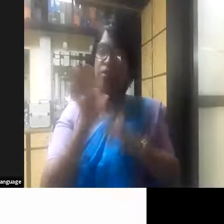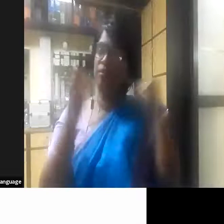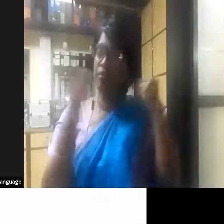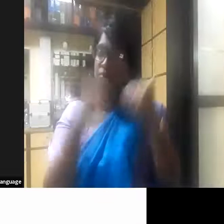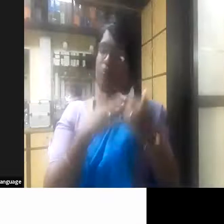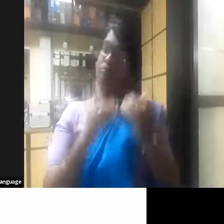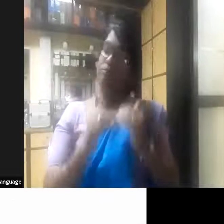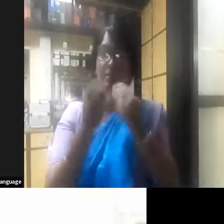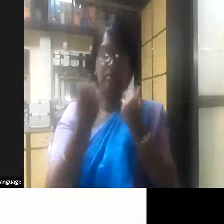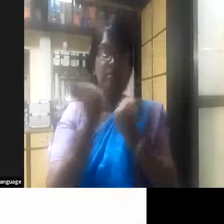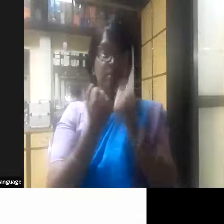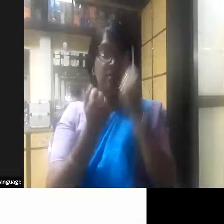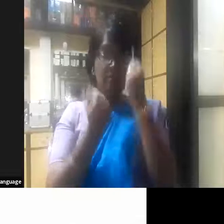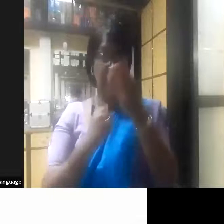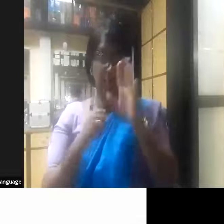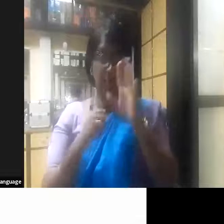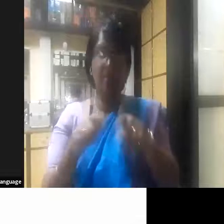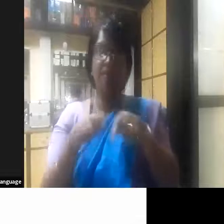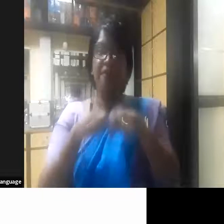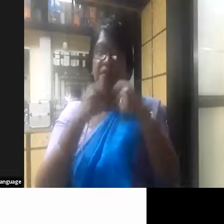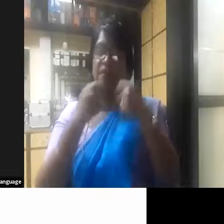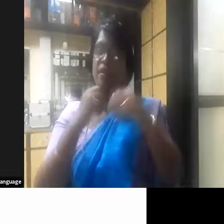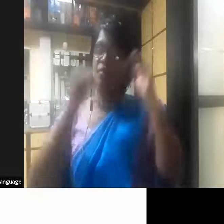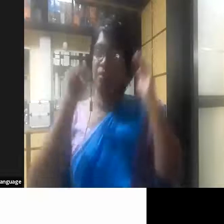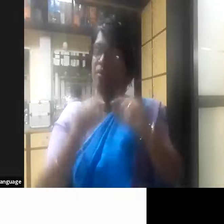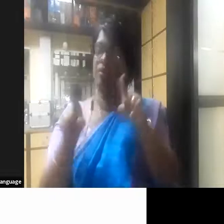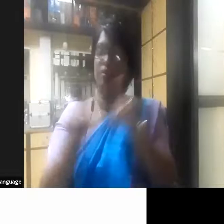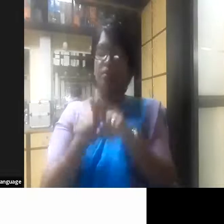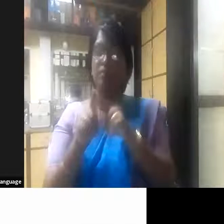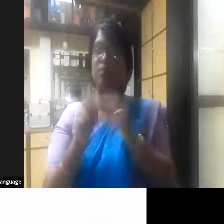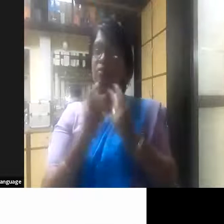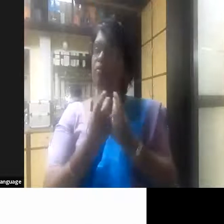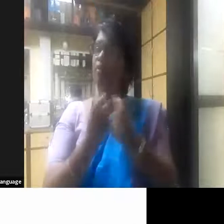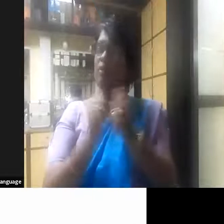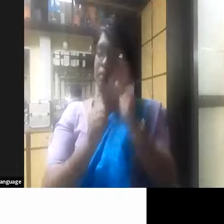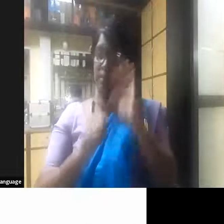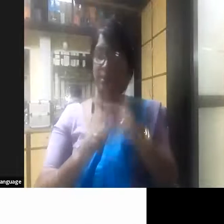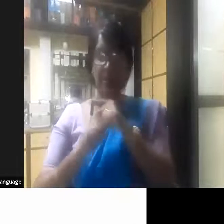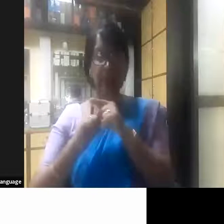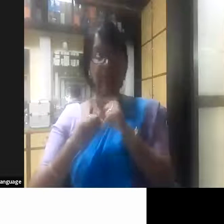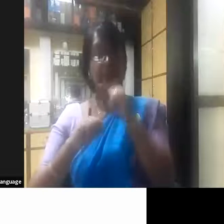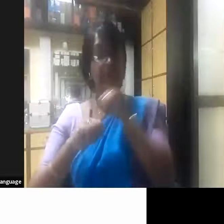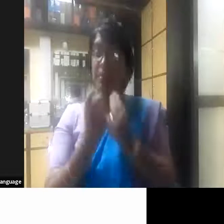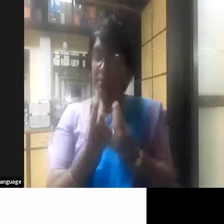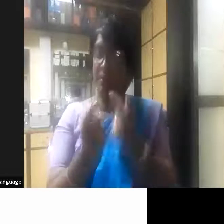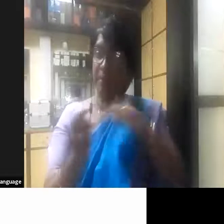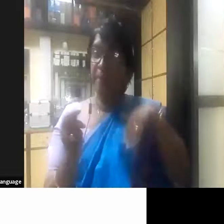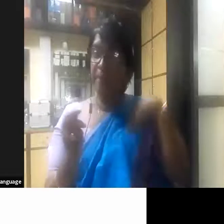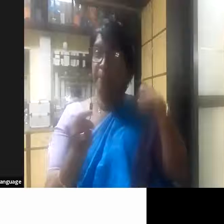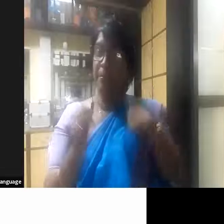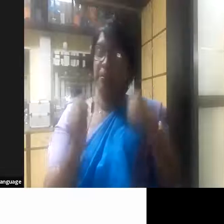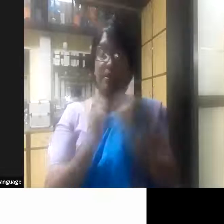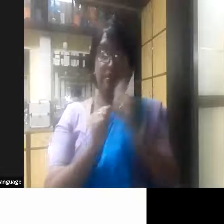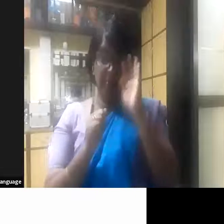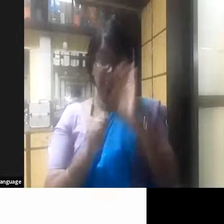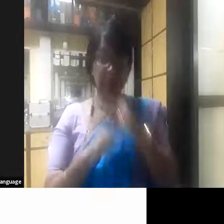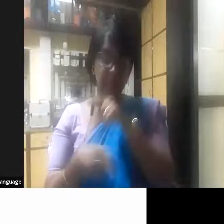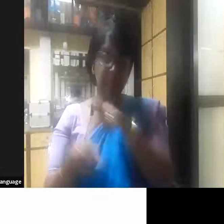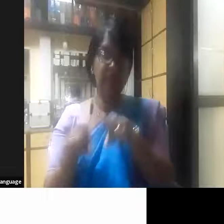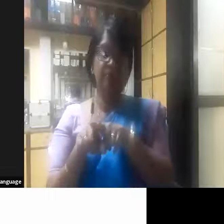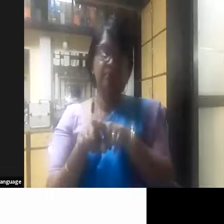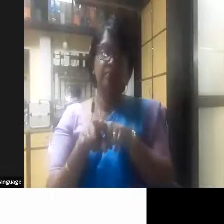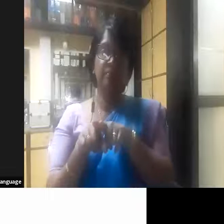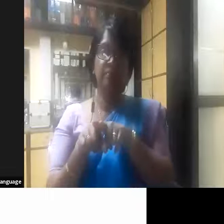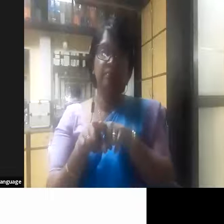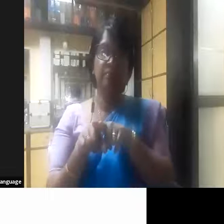and cost-effective. One of the key factors is making the industry efficient, cost-effective, is the digitalization